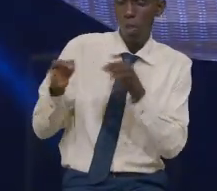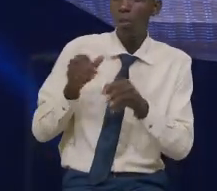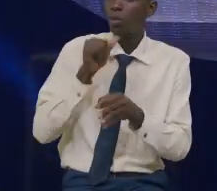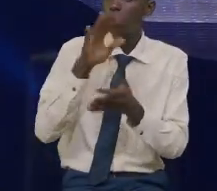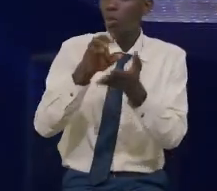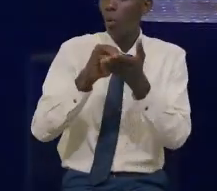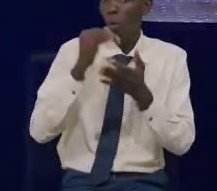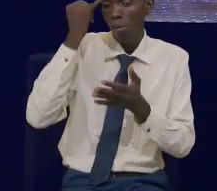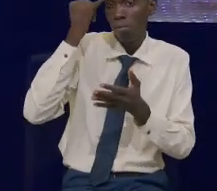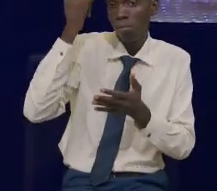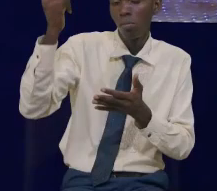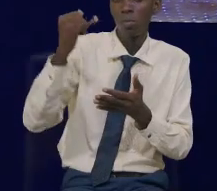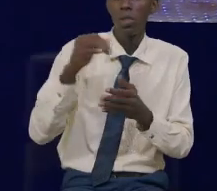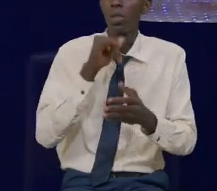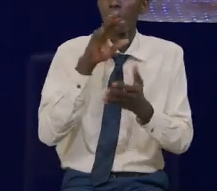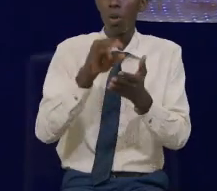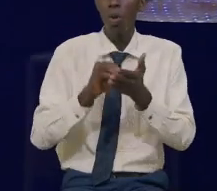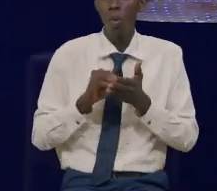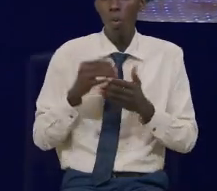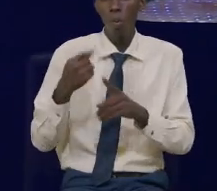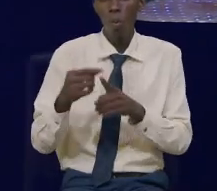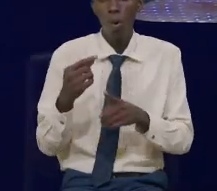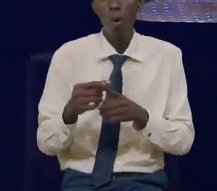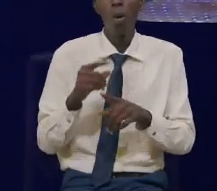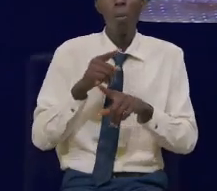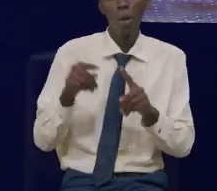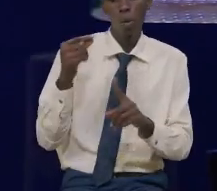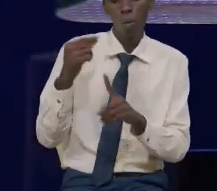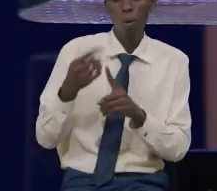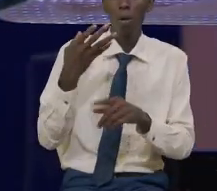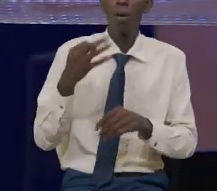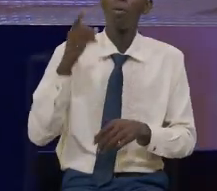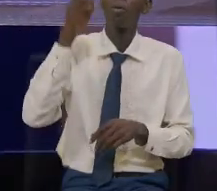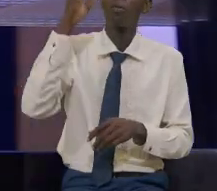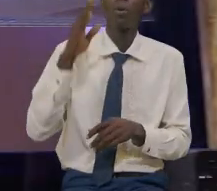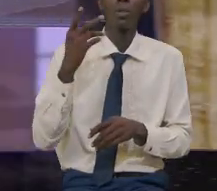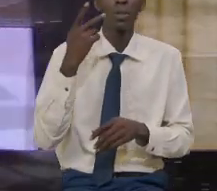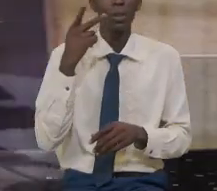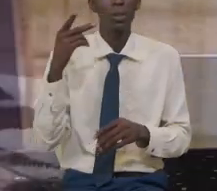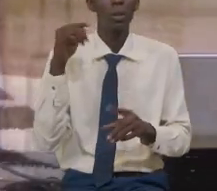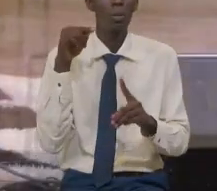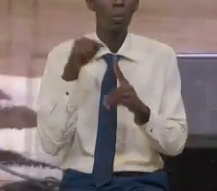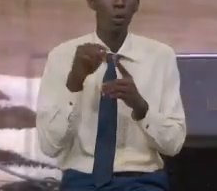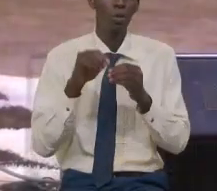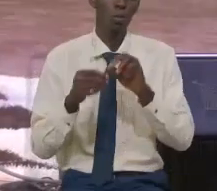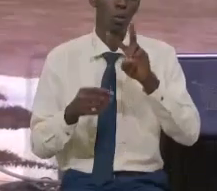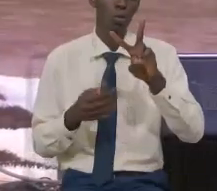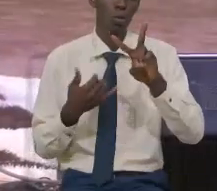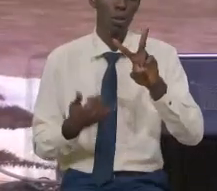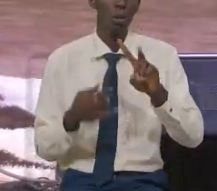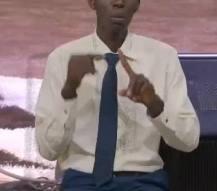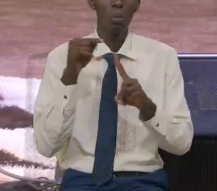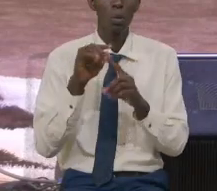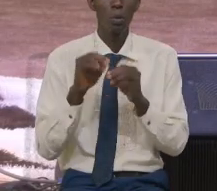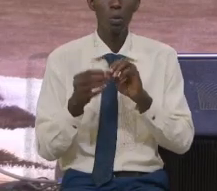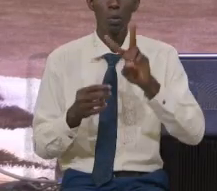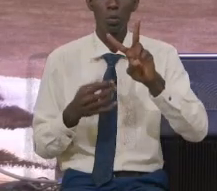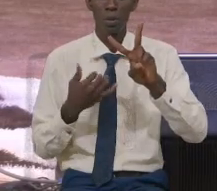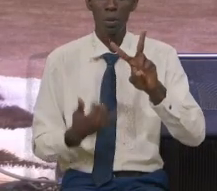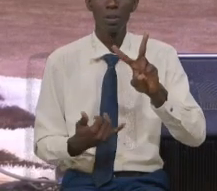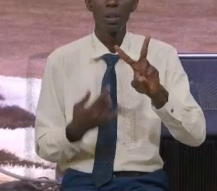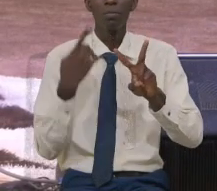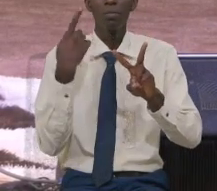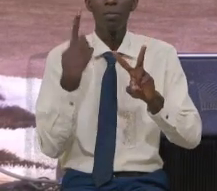you tell them from the word of God. We're coming to point number two. Point number two,